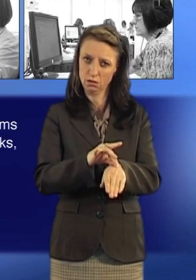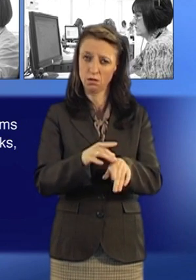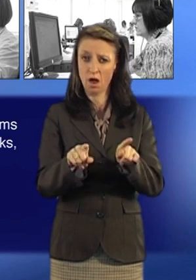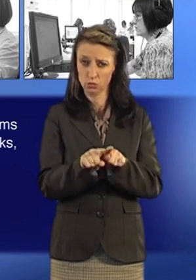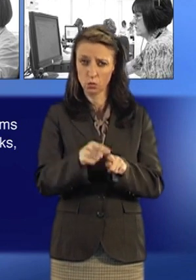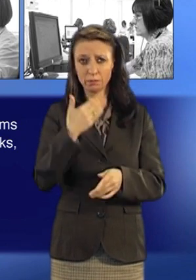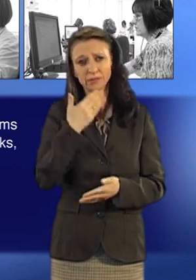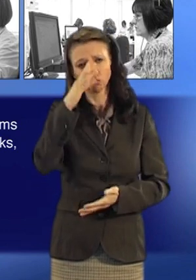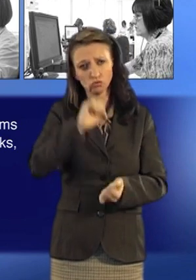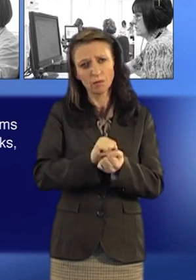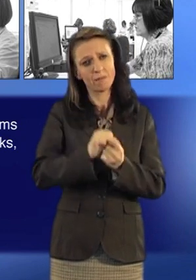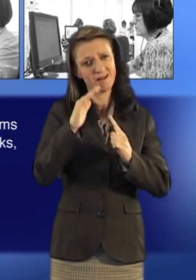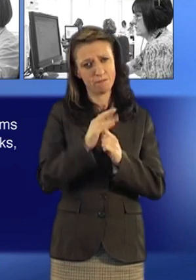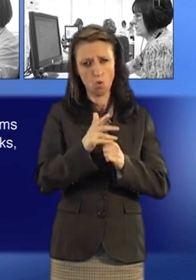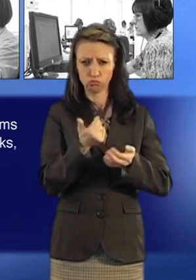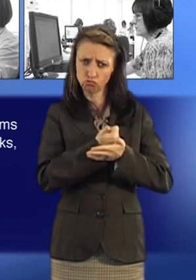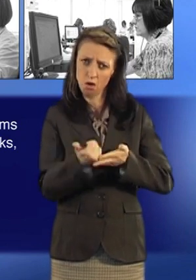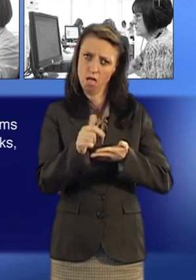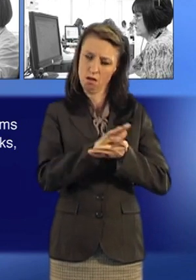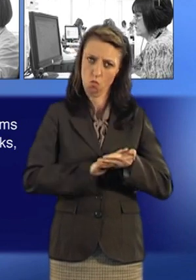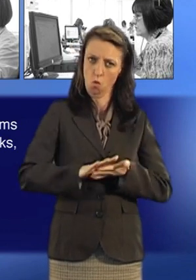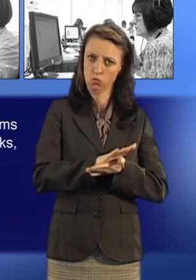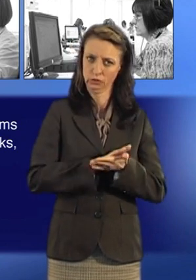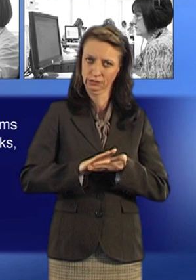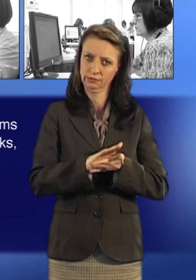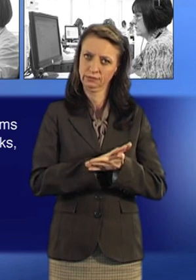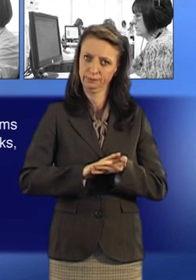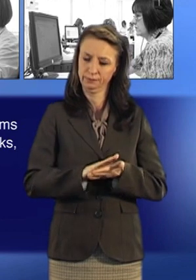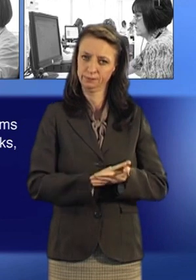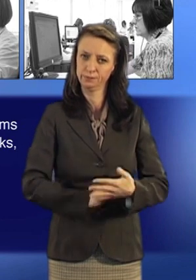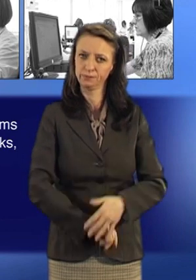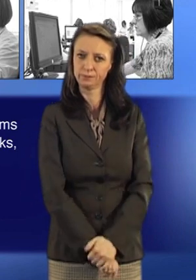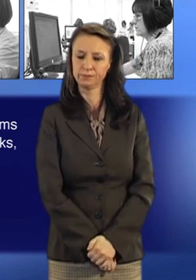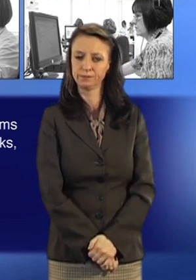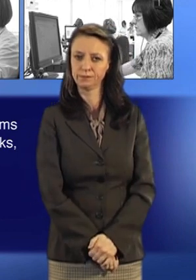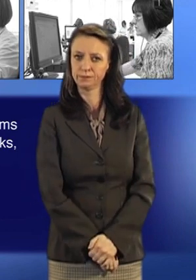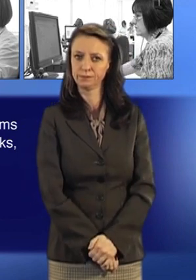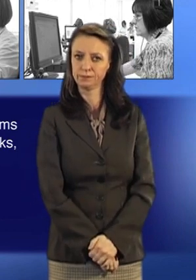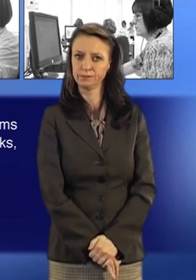important to see your doctor. And please remember the importance of regular hand washing.